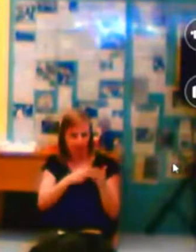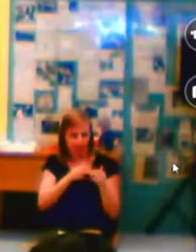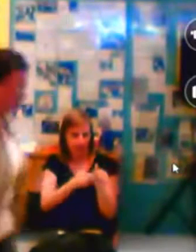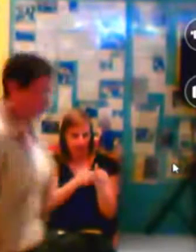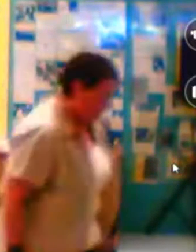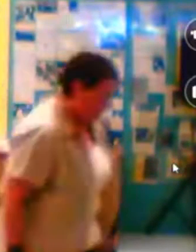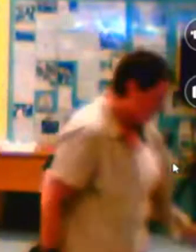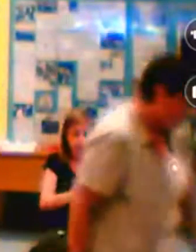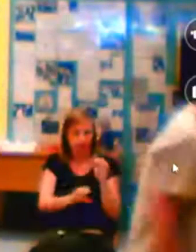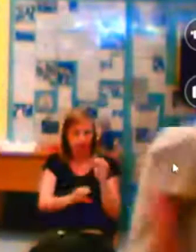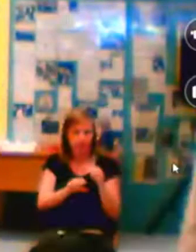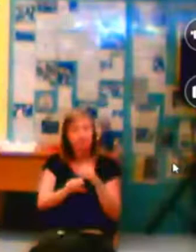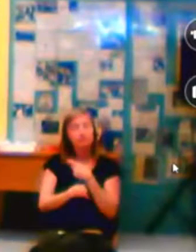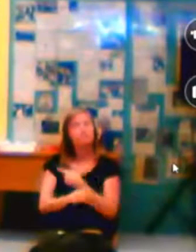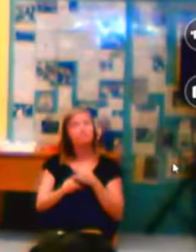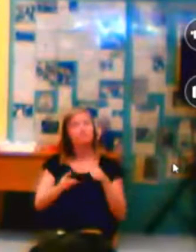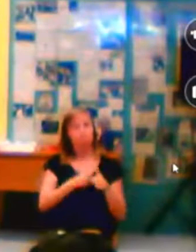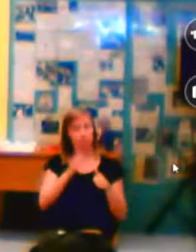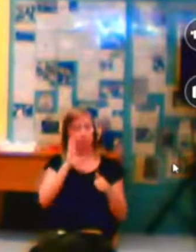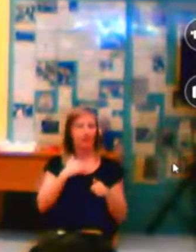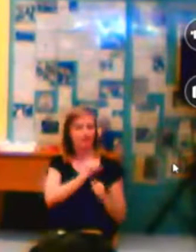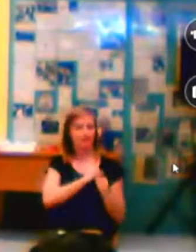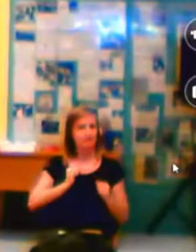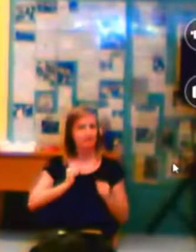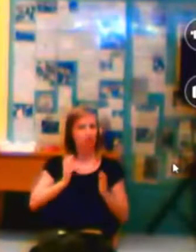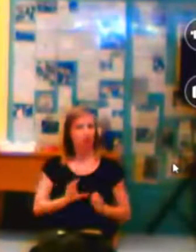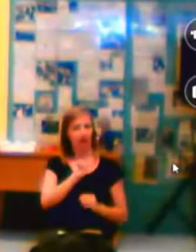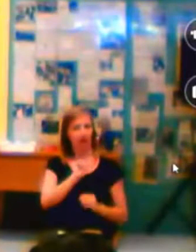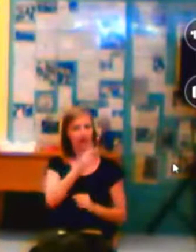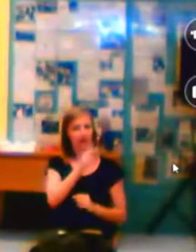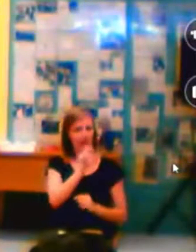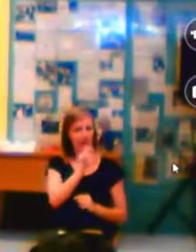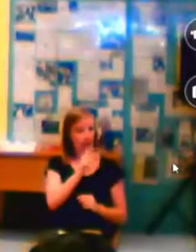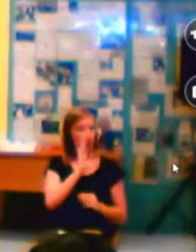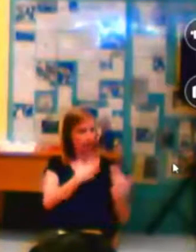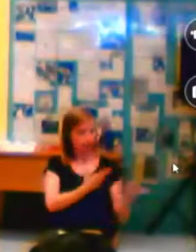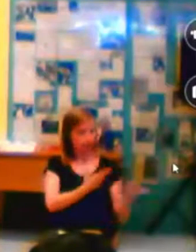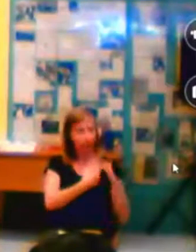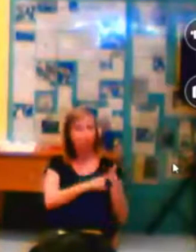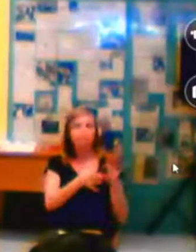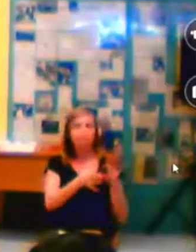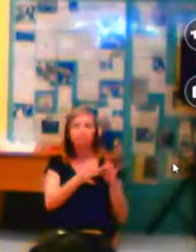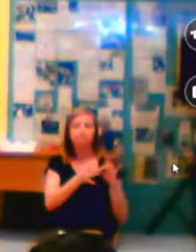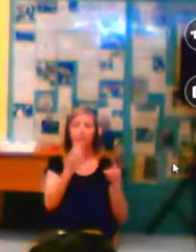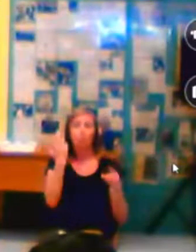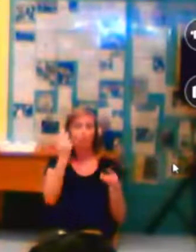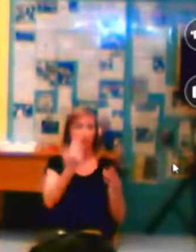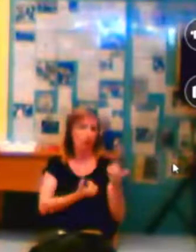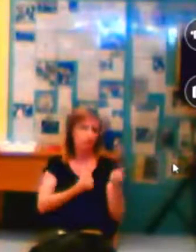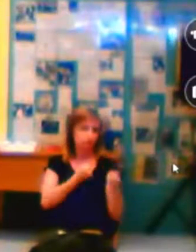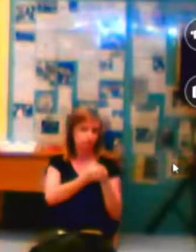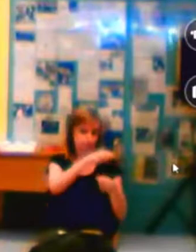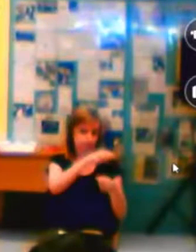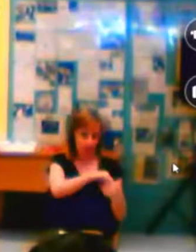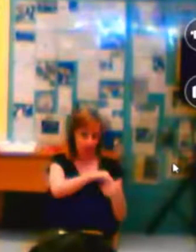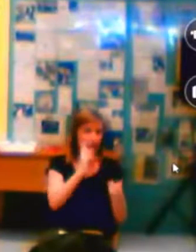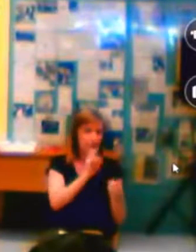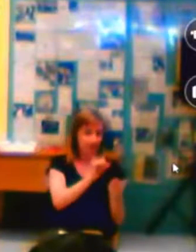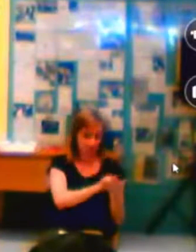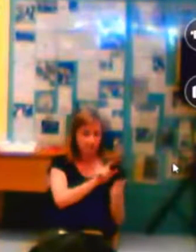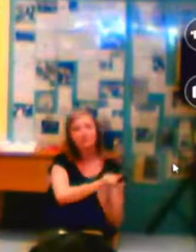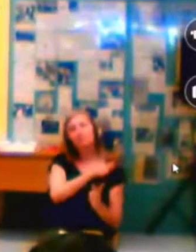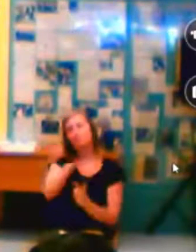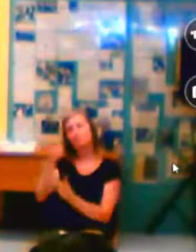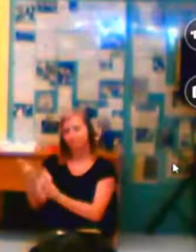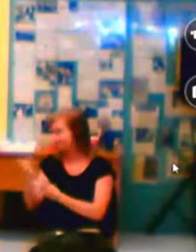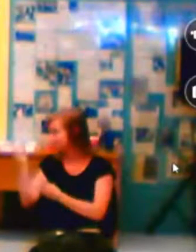at least a little bit about it, so hopefully people know at least the idea of what the concept is. We're going to let Senator Aguilar go first,